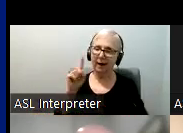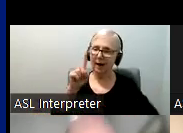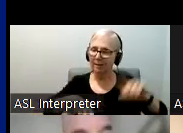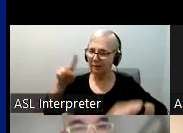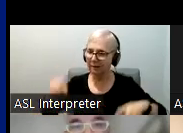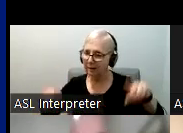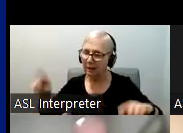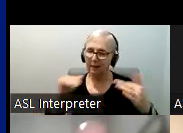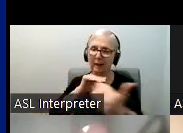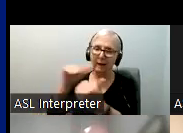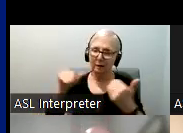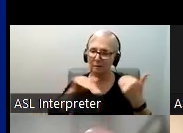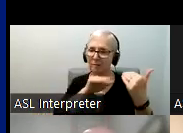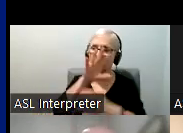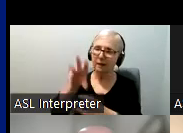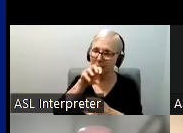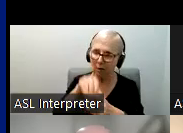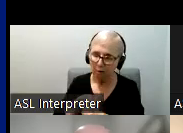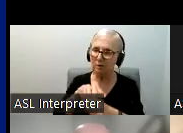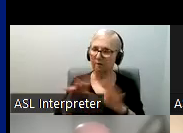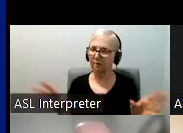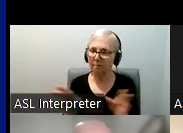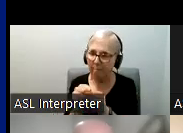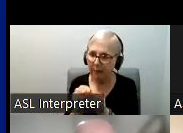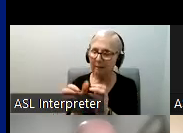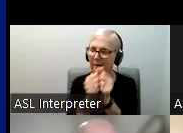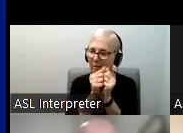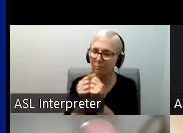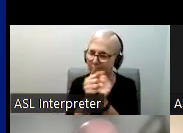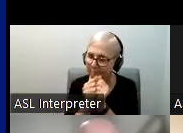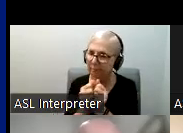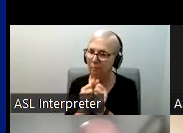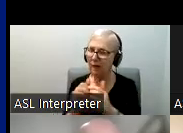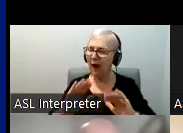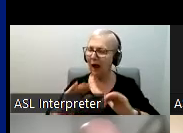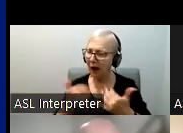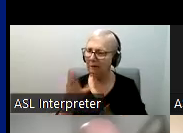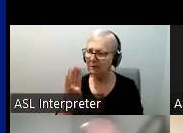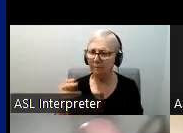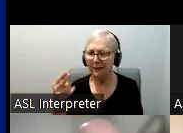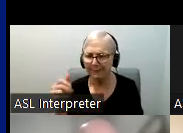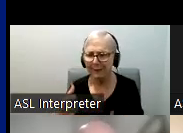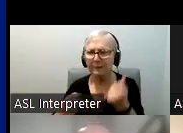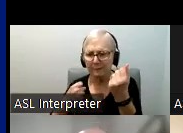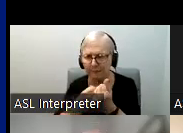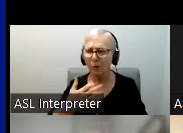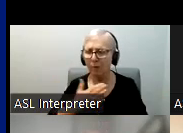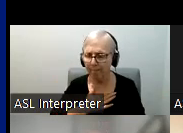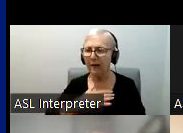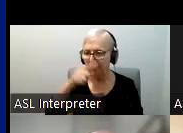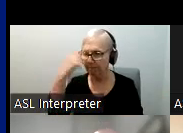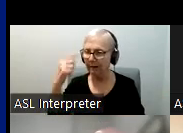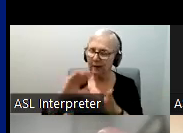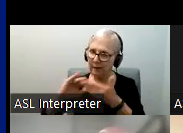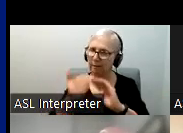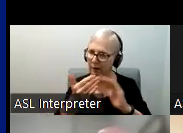and equitable and inclusive table that we put together, how is the BHA going to support my community and